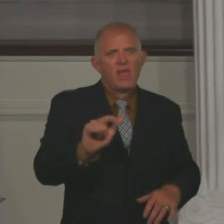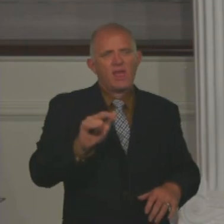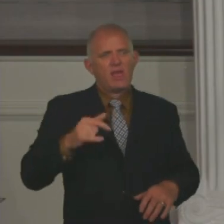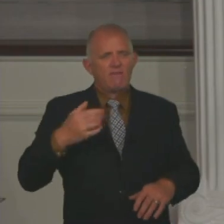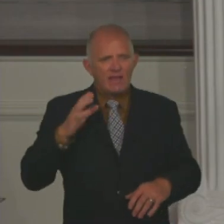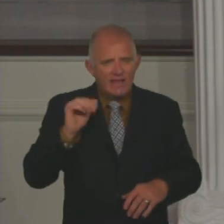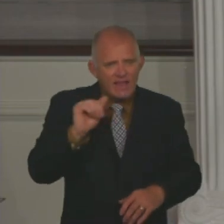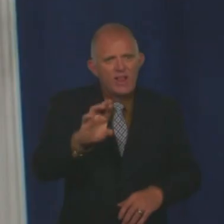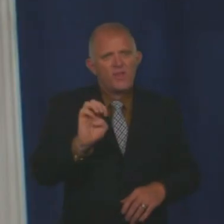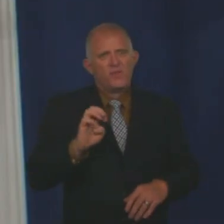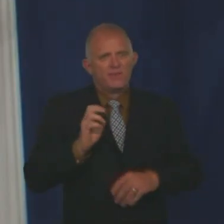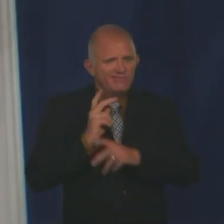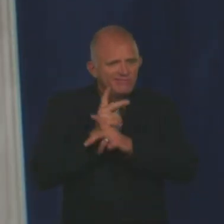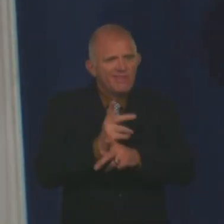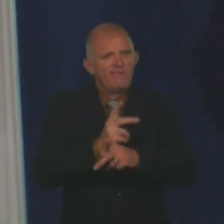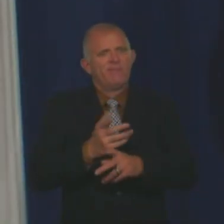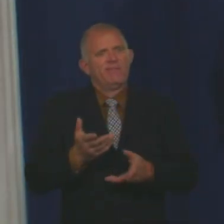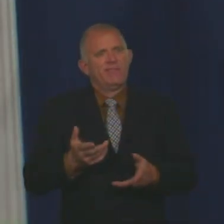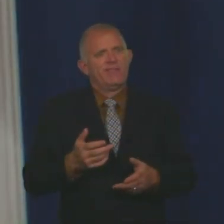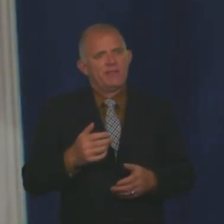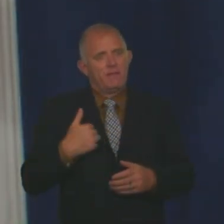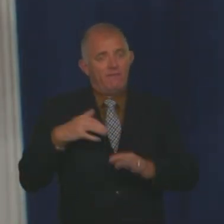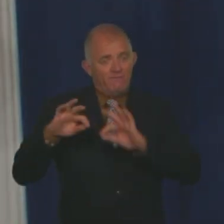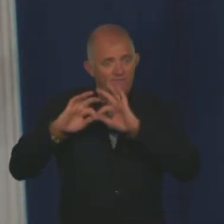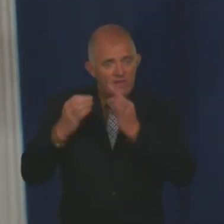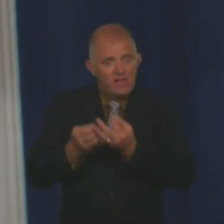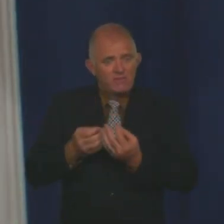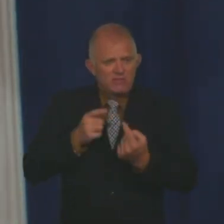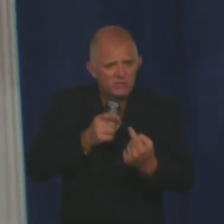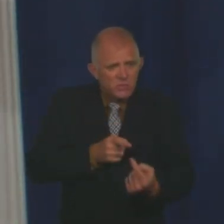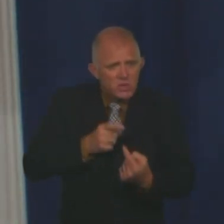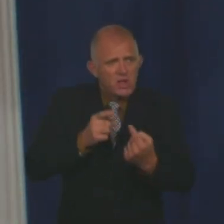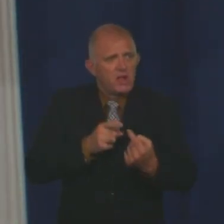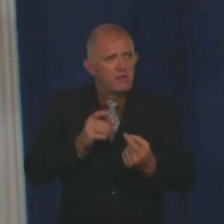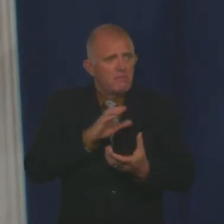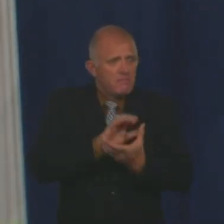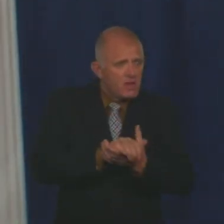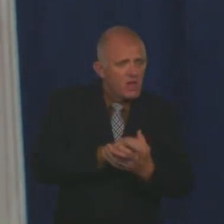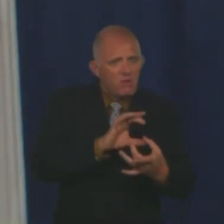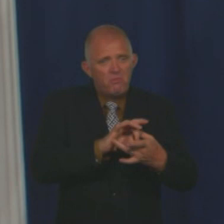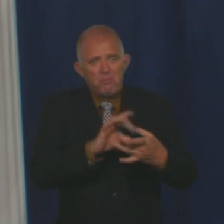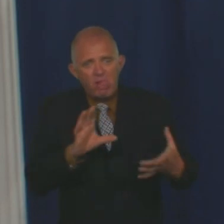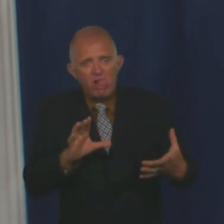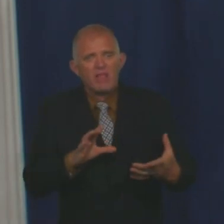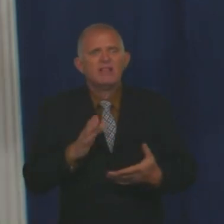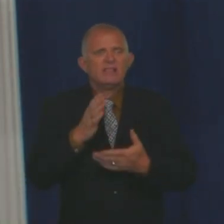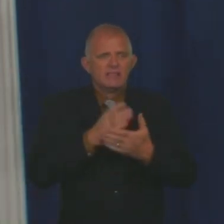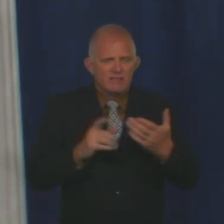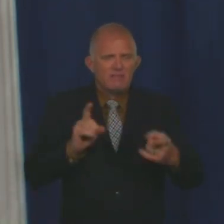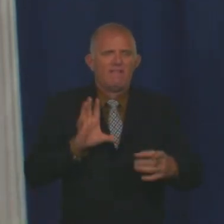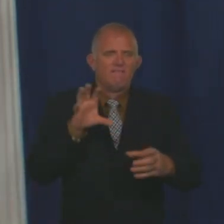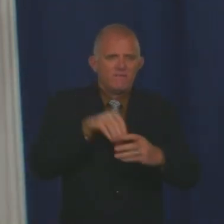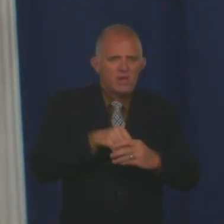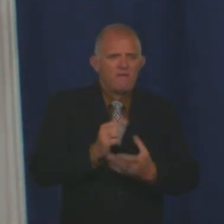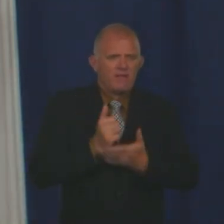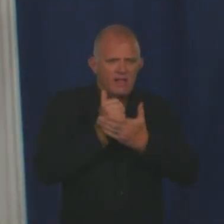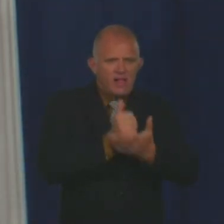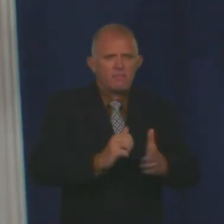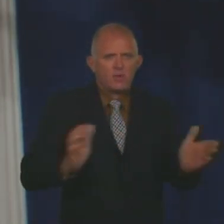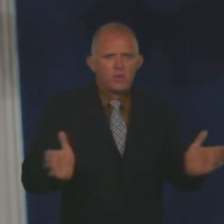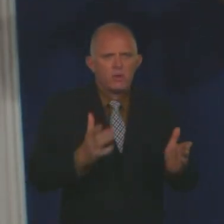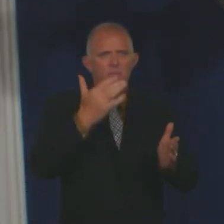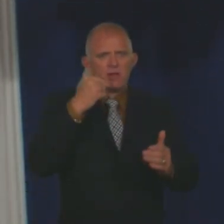to their soul. There's a family that's struggling to keep their marriage together and needs someone to shepherd them. Why? Because they're tired.